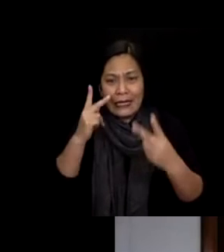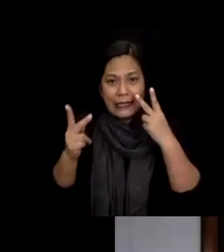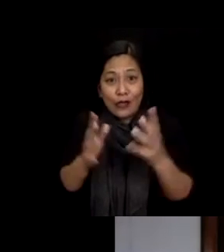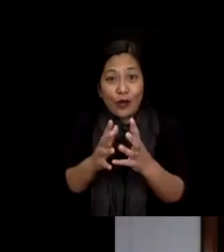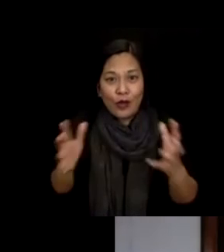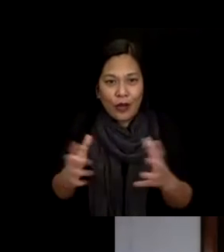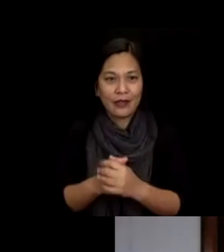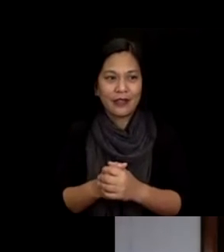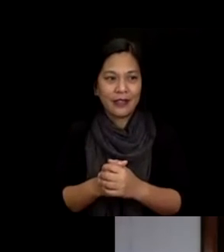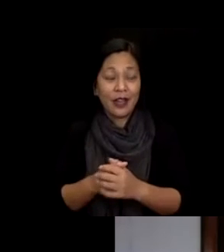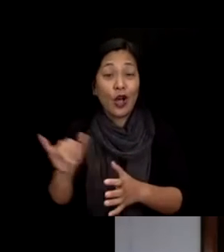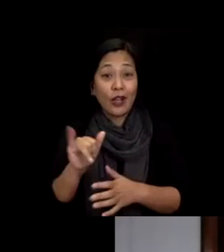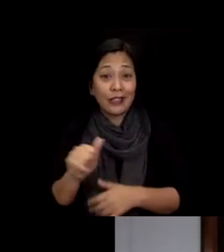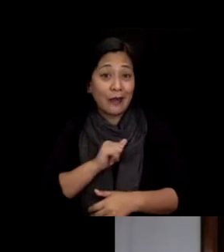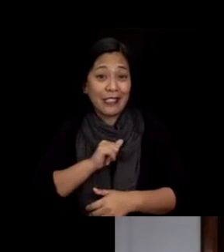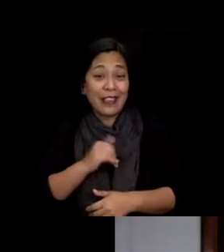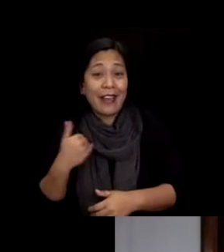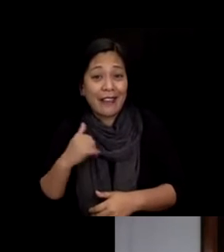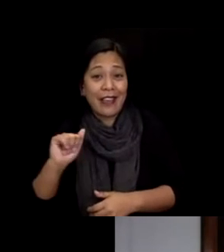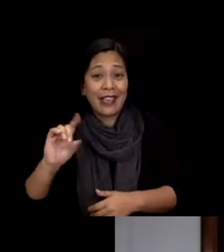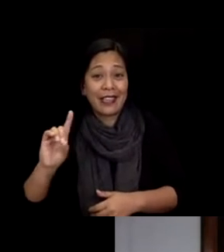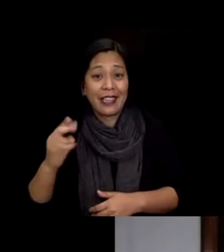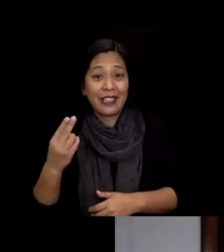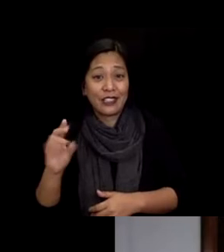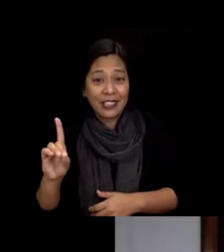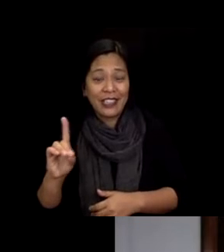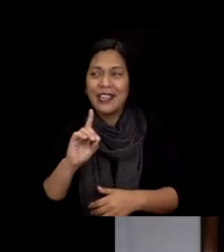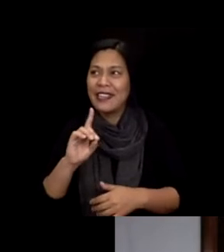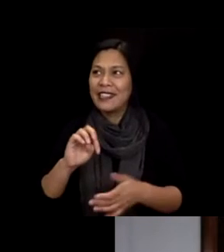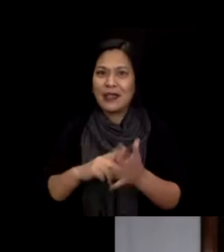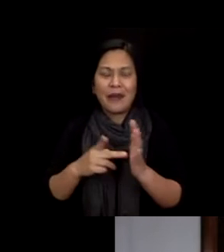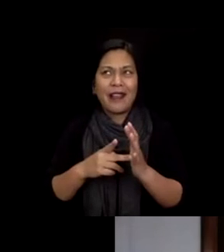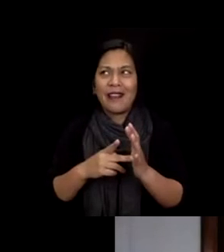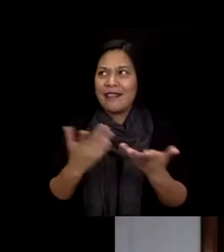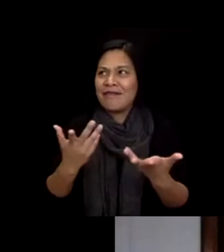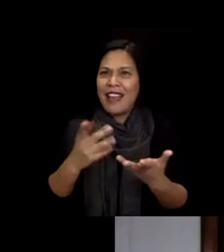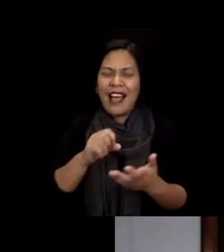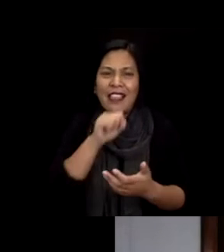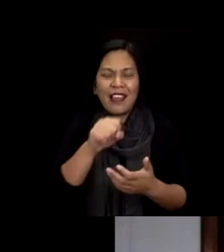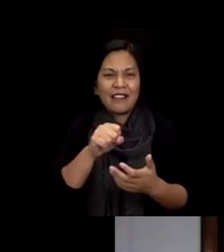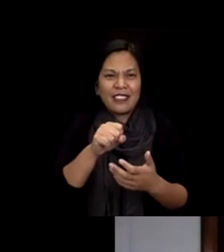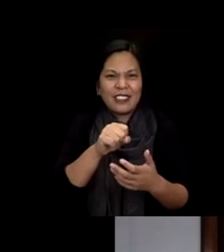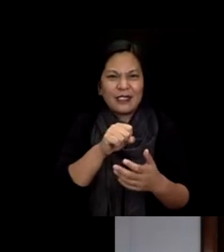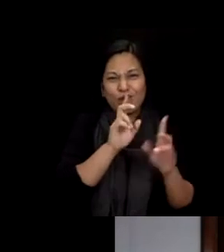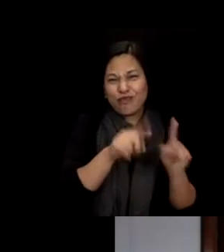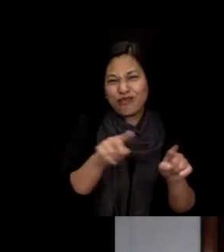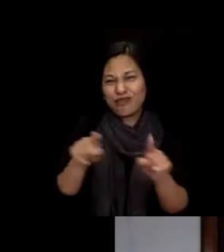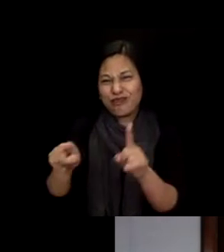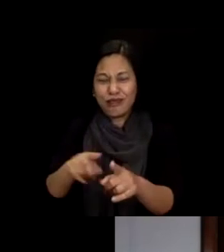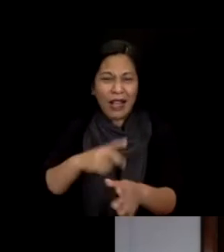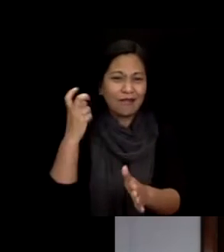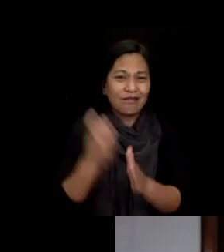I have ADHD, so maybe that's part of it. Like I love that ability to just like jump in and just like